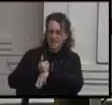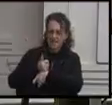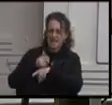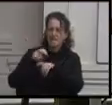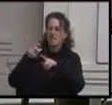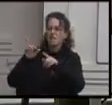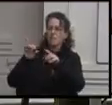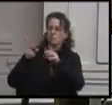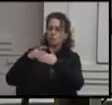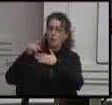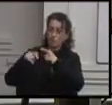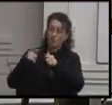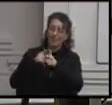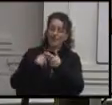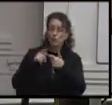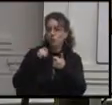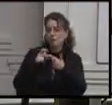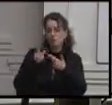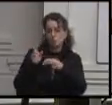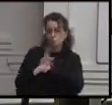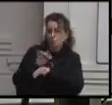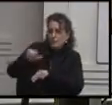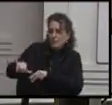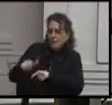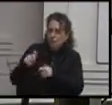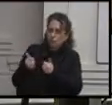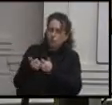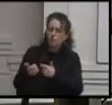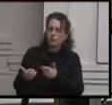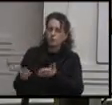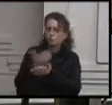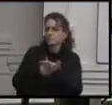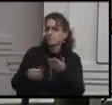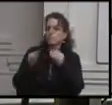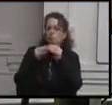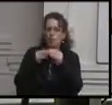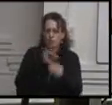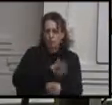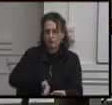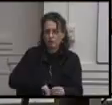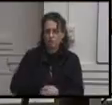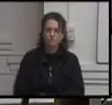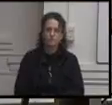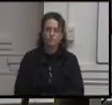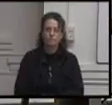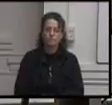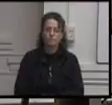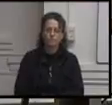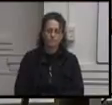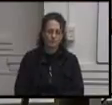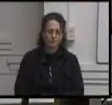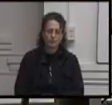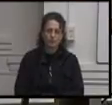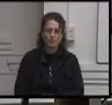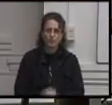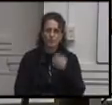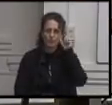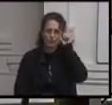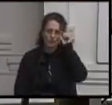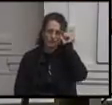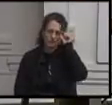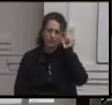for additional credits. The next thing is something that we've talked about in the Energy Committee, which is a recommendation.